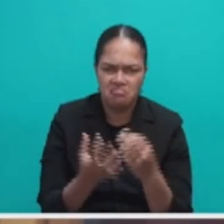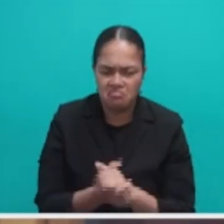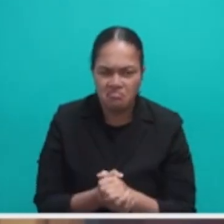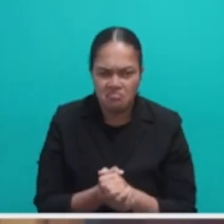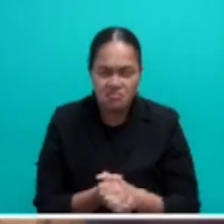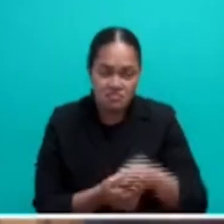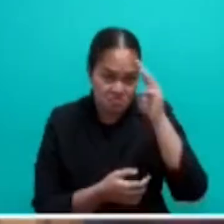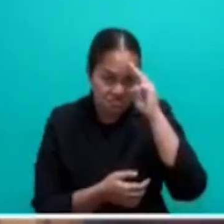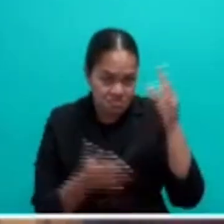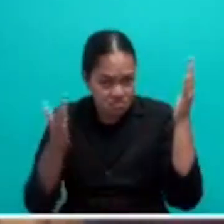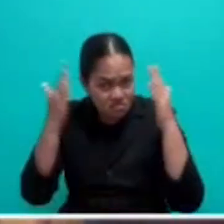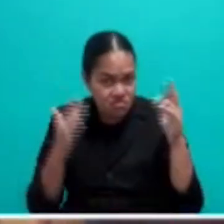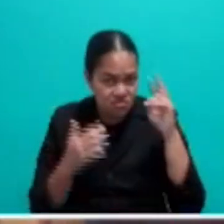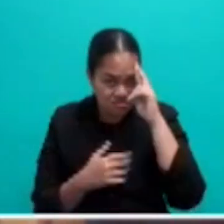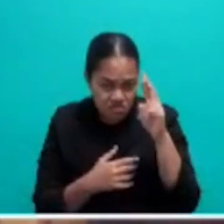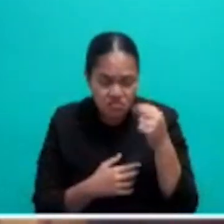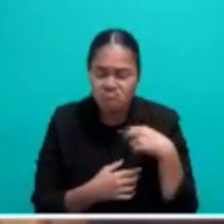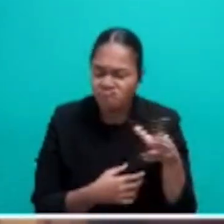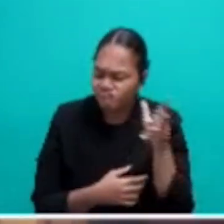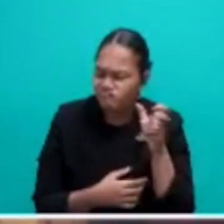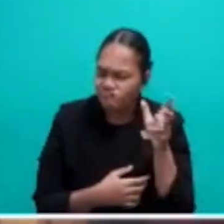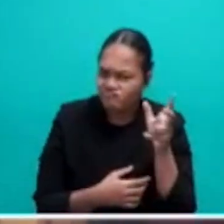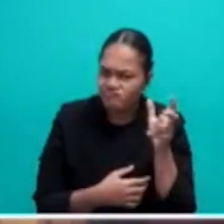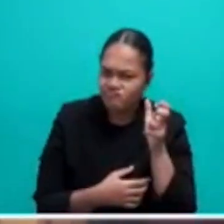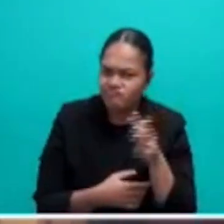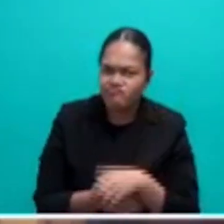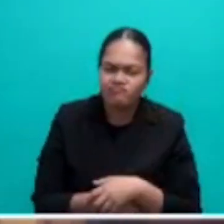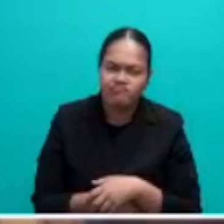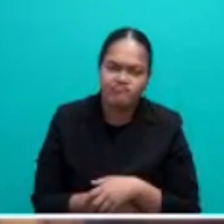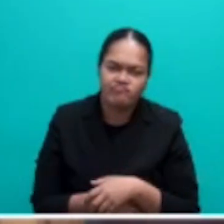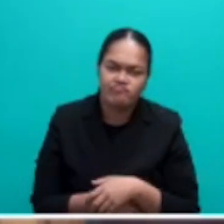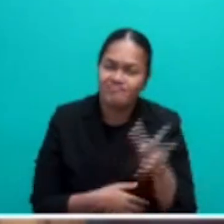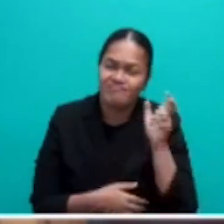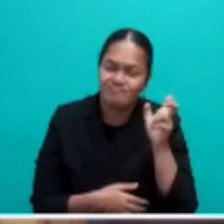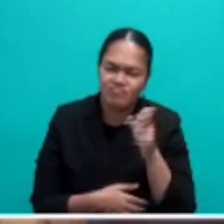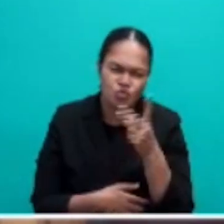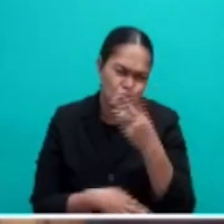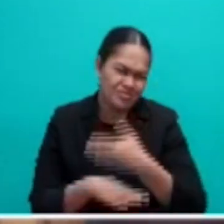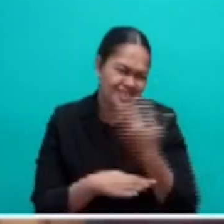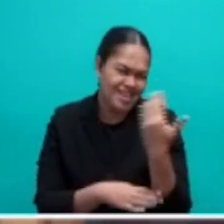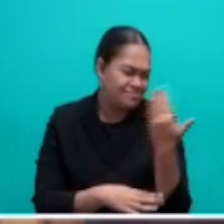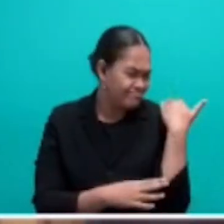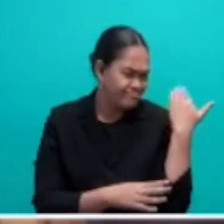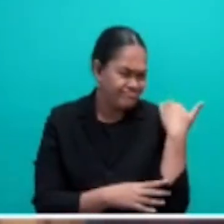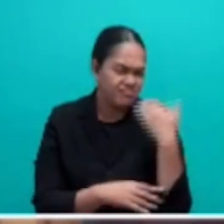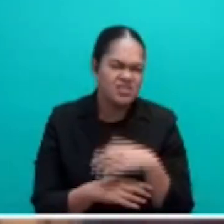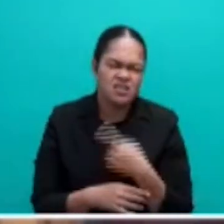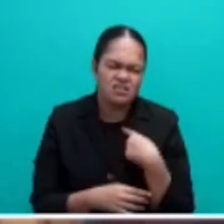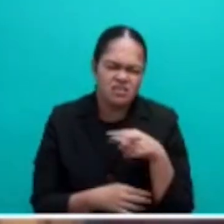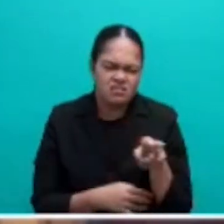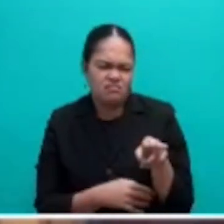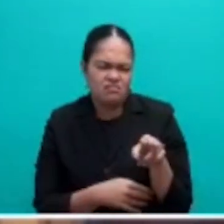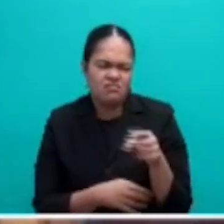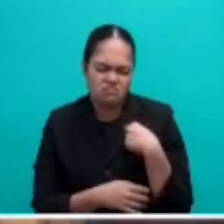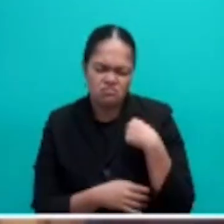sir, after listening to the other side for the past 2 days, it seems that the other